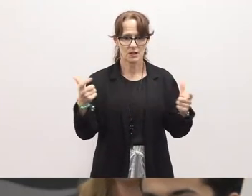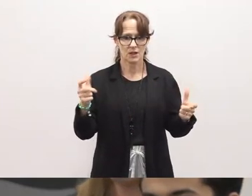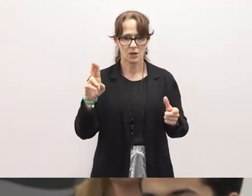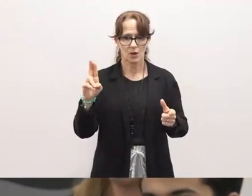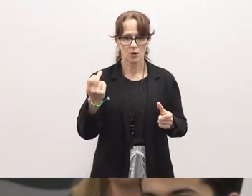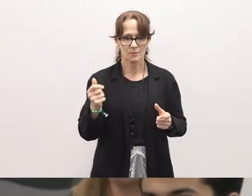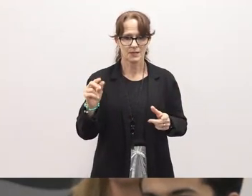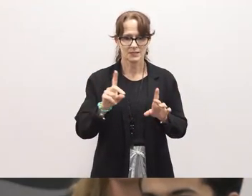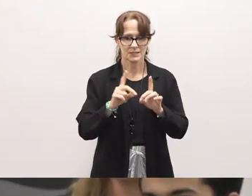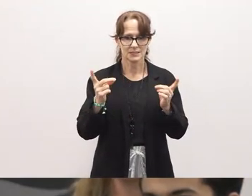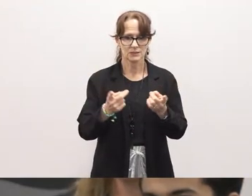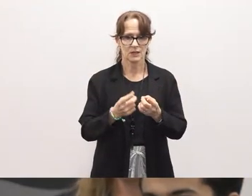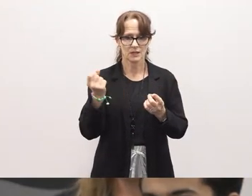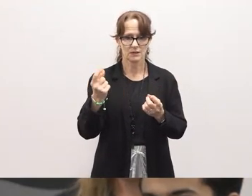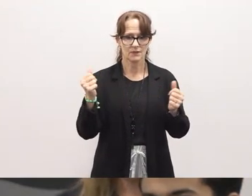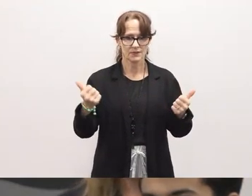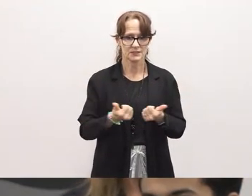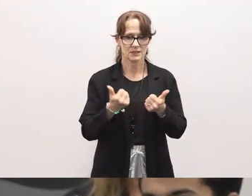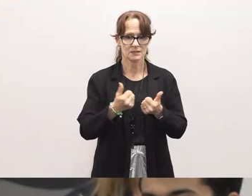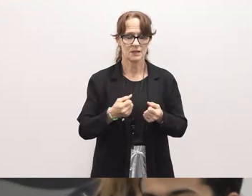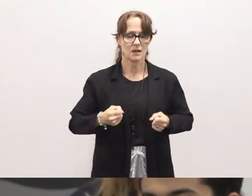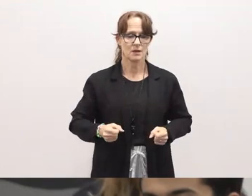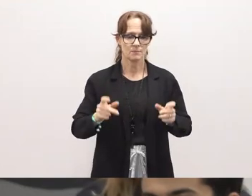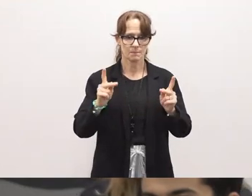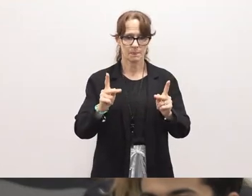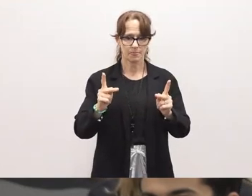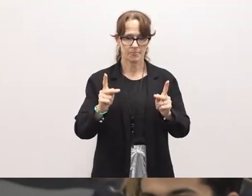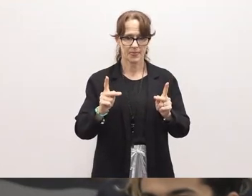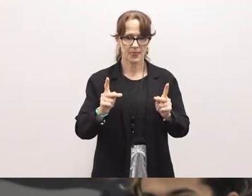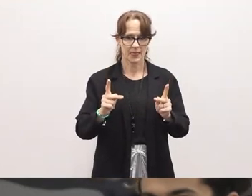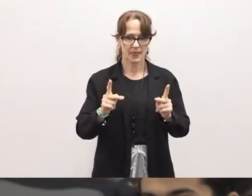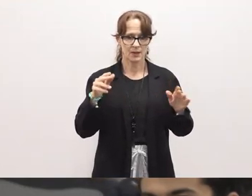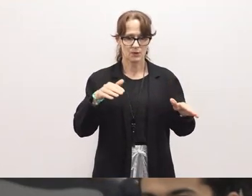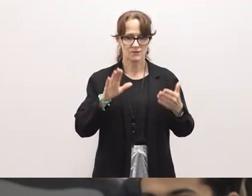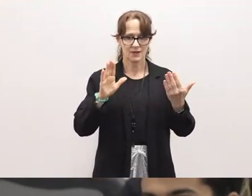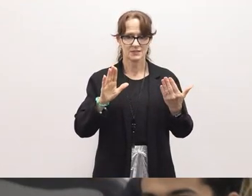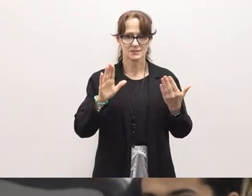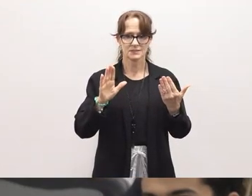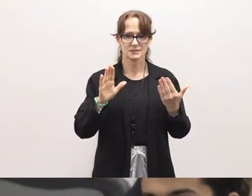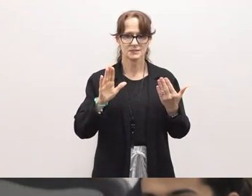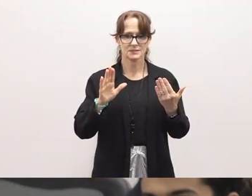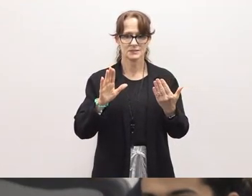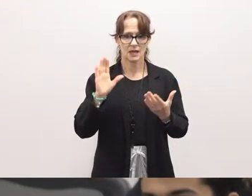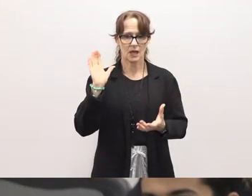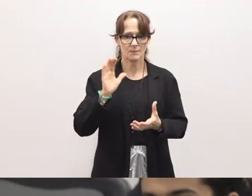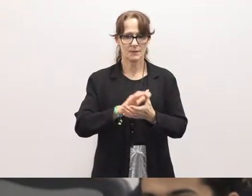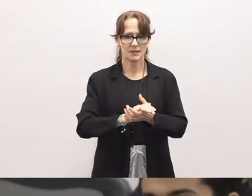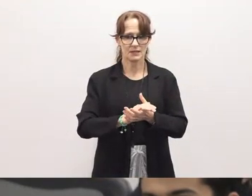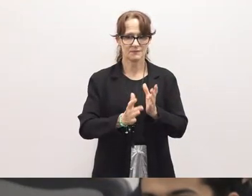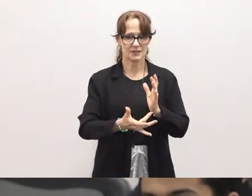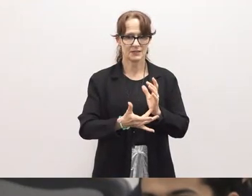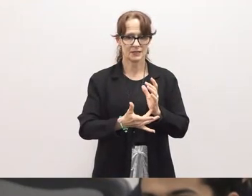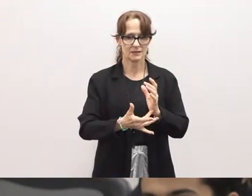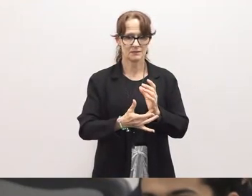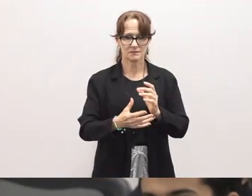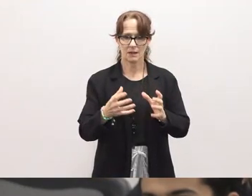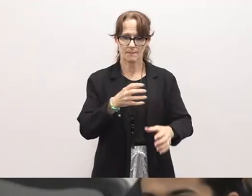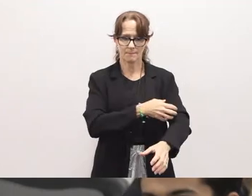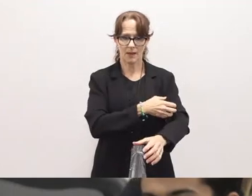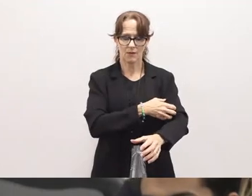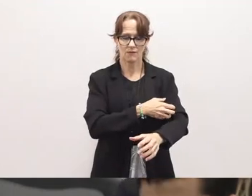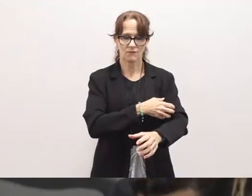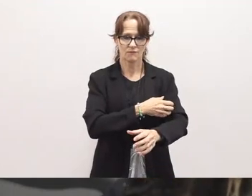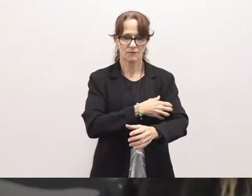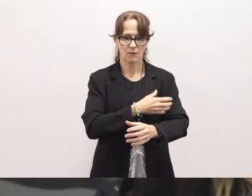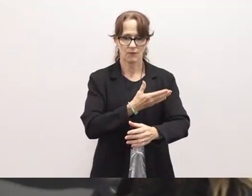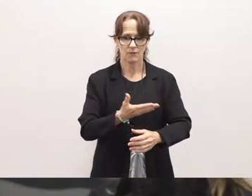districts, so I understand some of the challenges and opportunities that we face. I believe that technology is a very powerful lever that